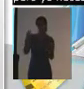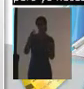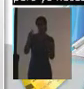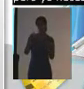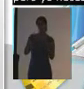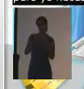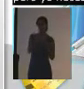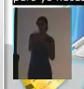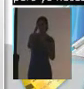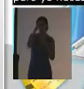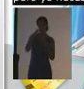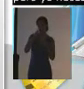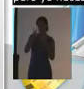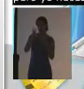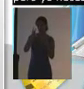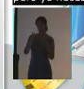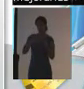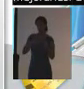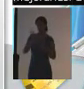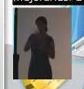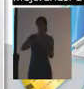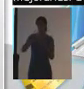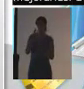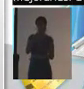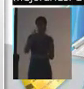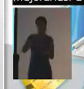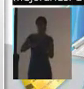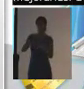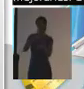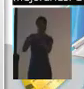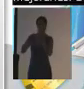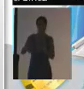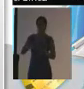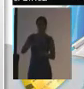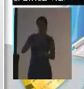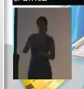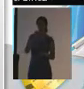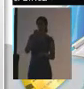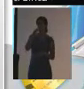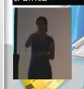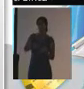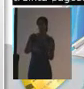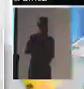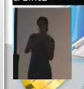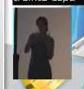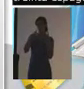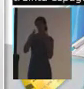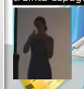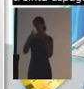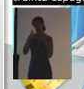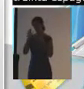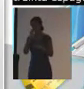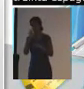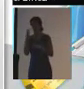I still need a population to improve it. So I still need a different father. If we